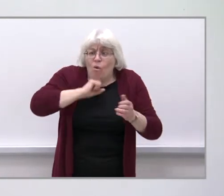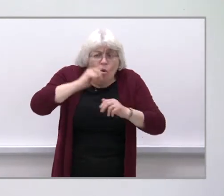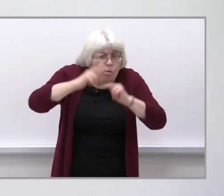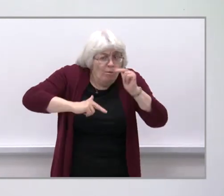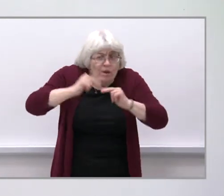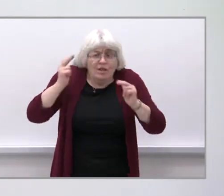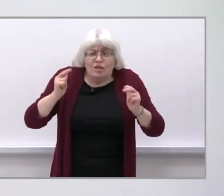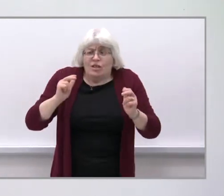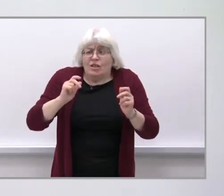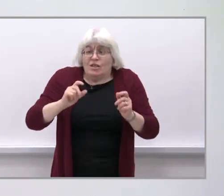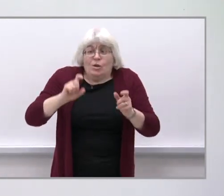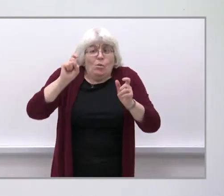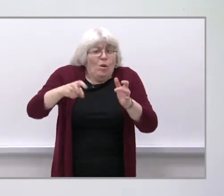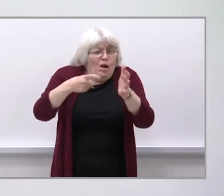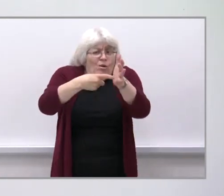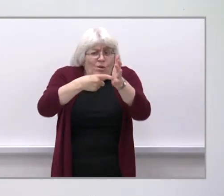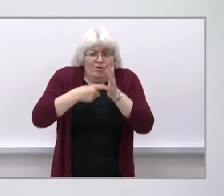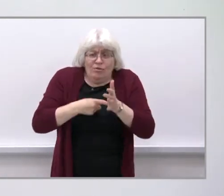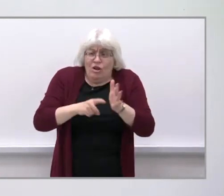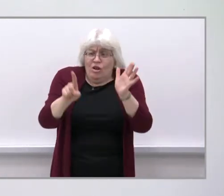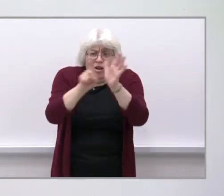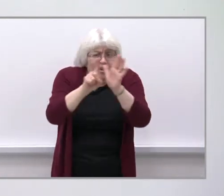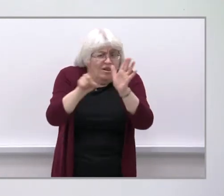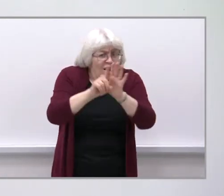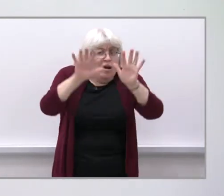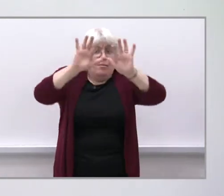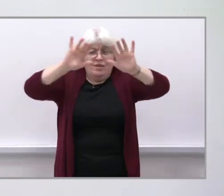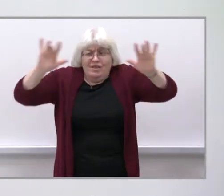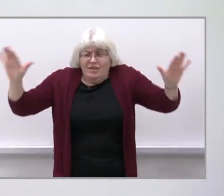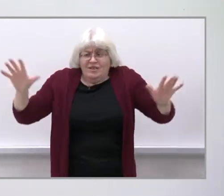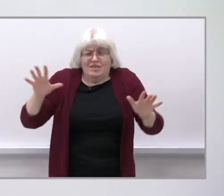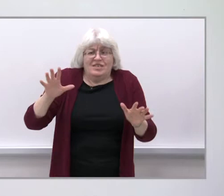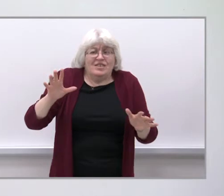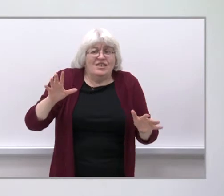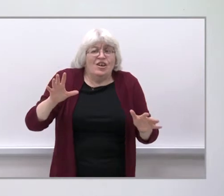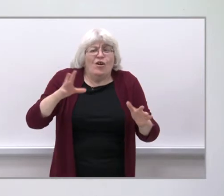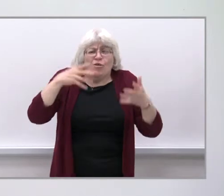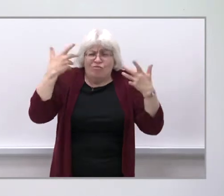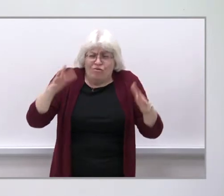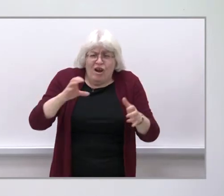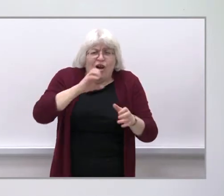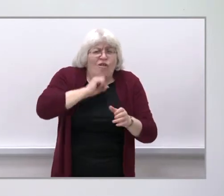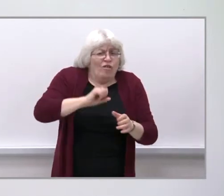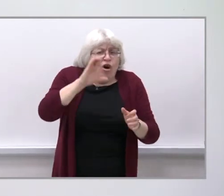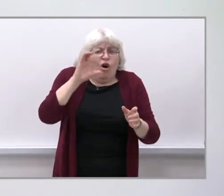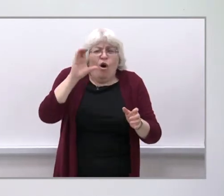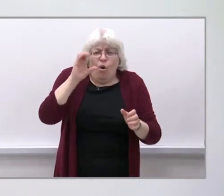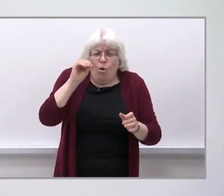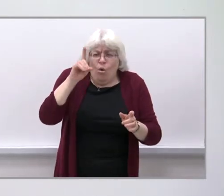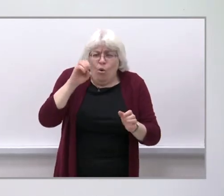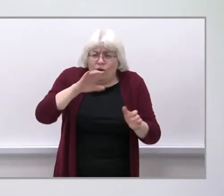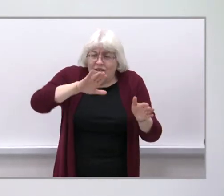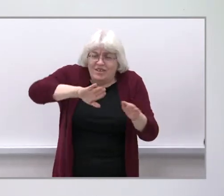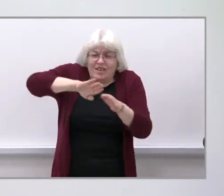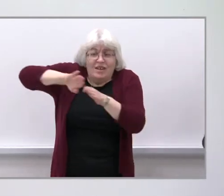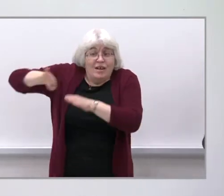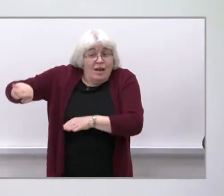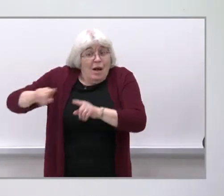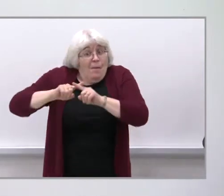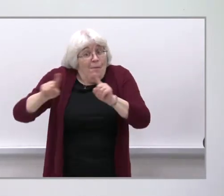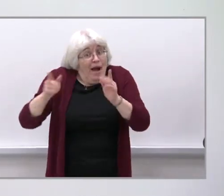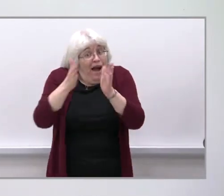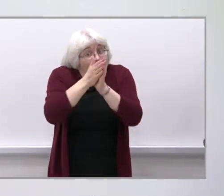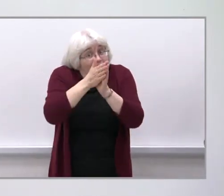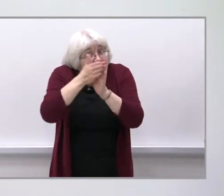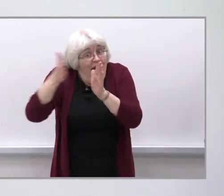apartments that are quite old or old buildings that do not require a smoke detector, fire alarm system, lighting strobes or